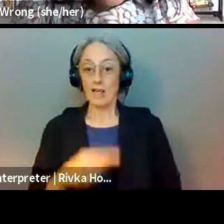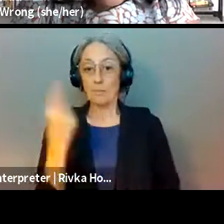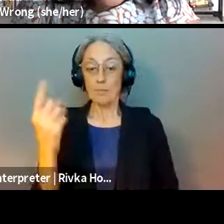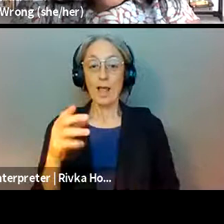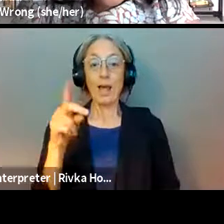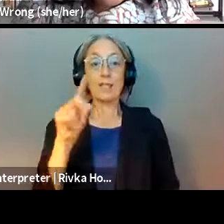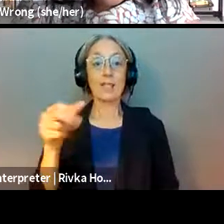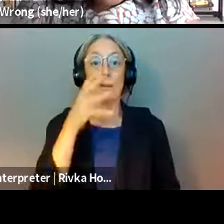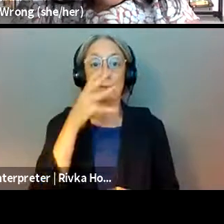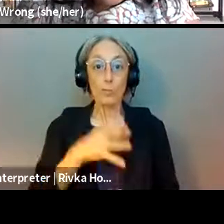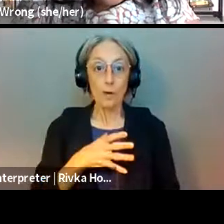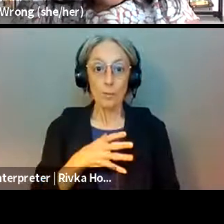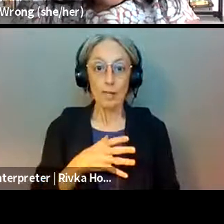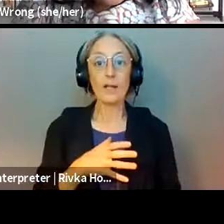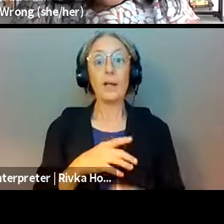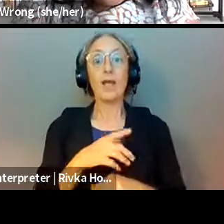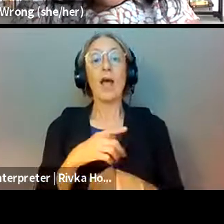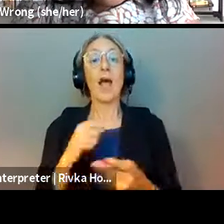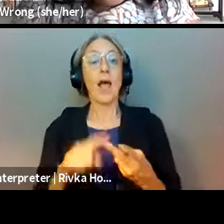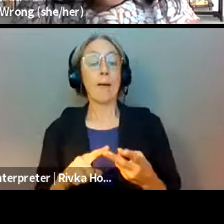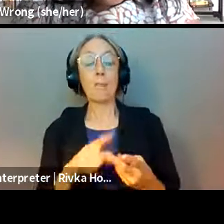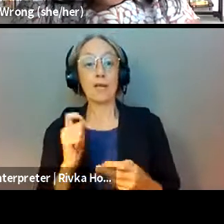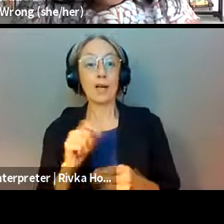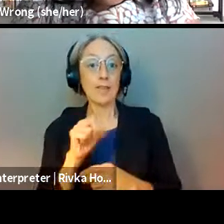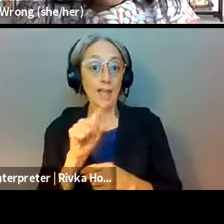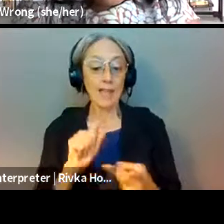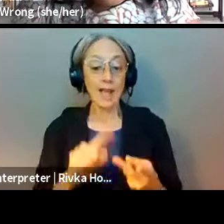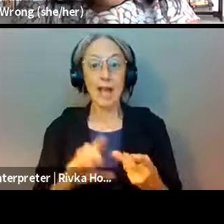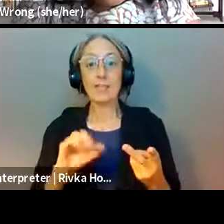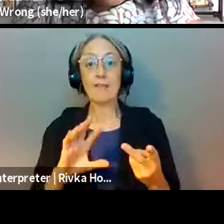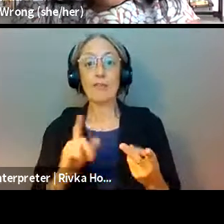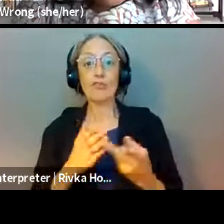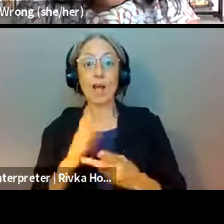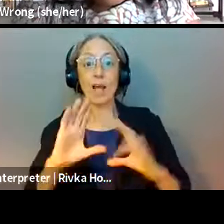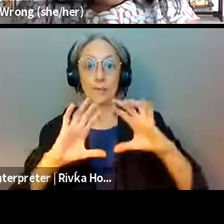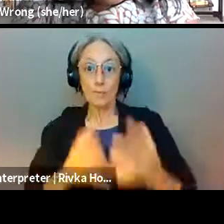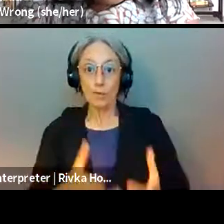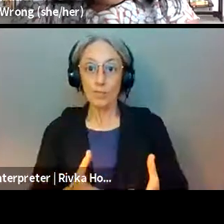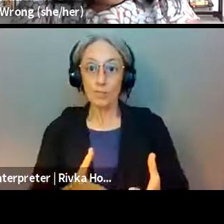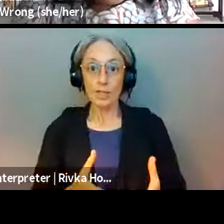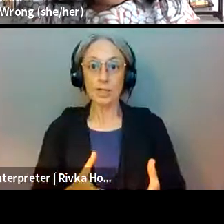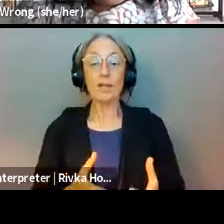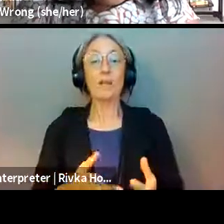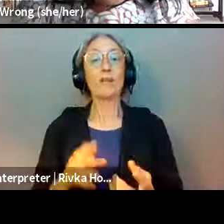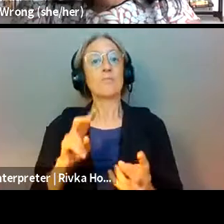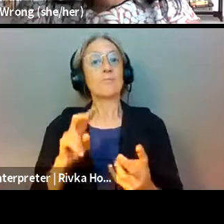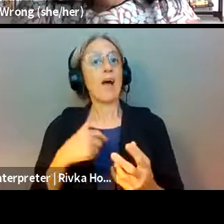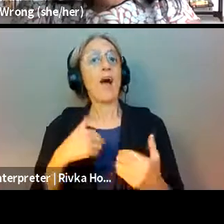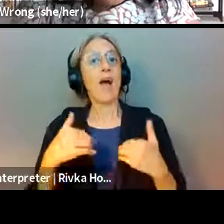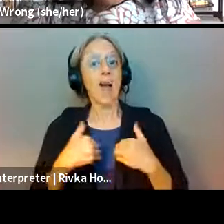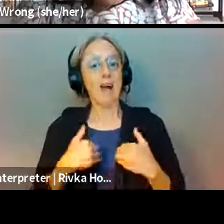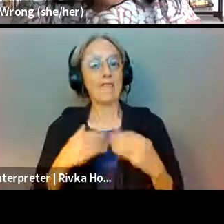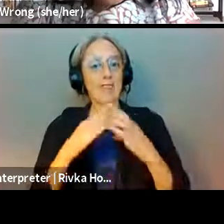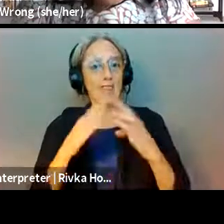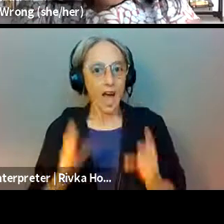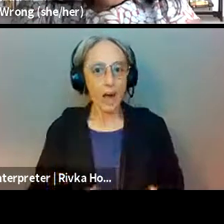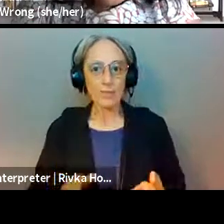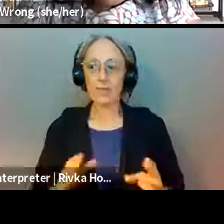rights movement and because of the ADA, I have the housing and education and the job I do